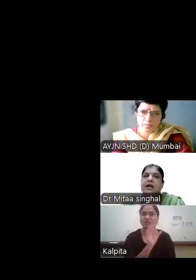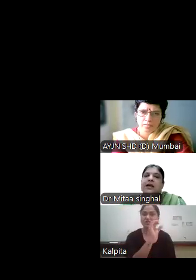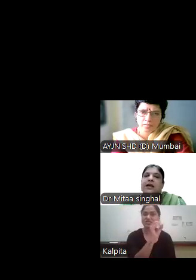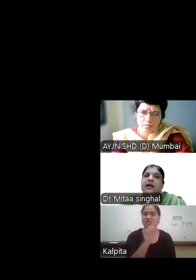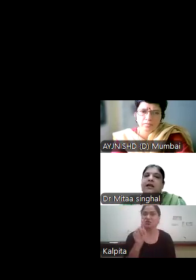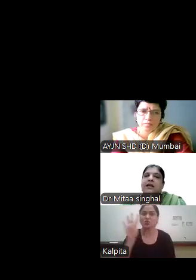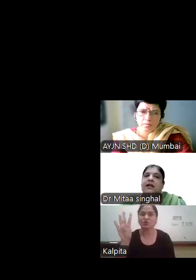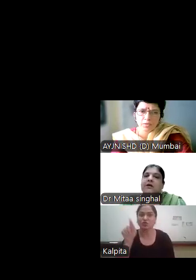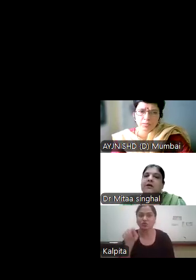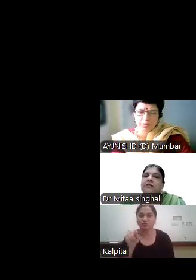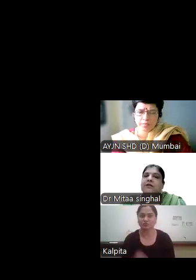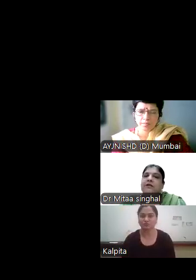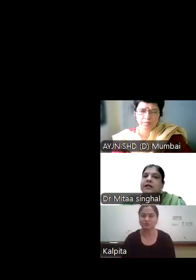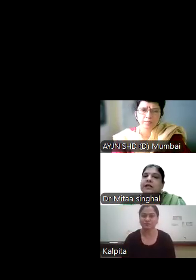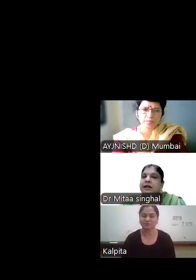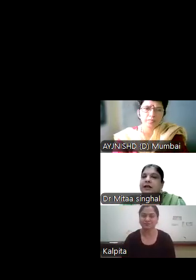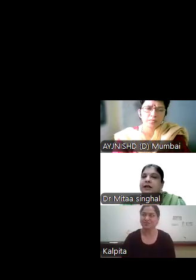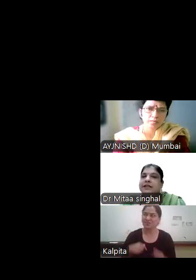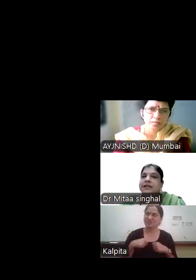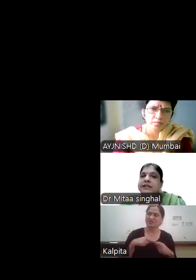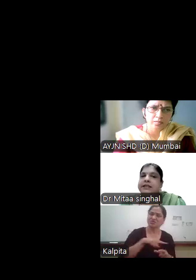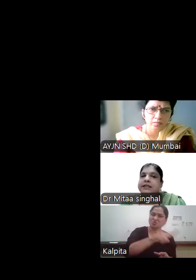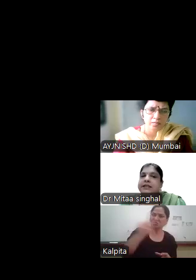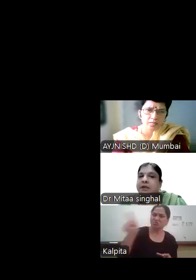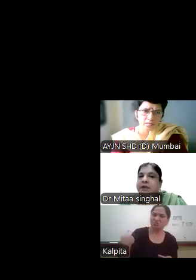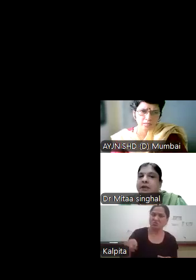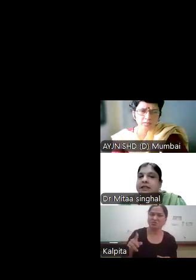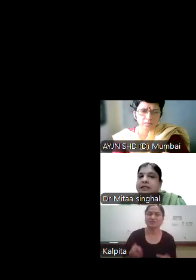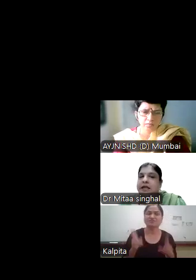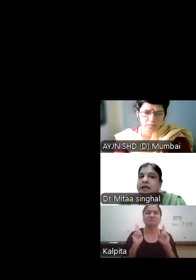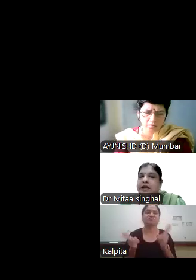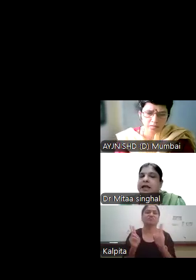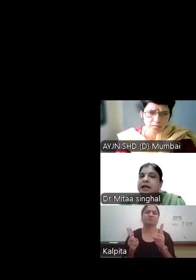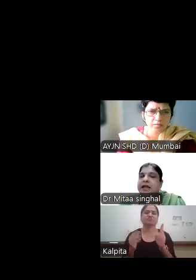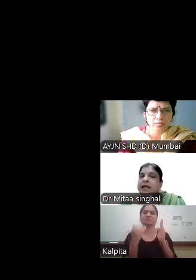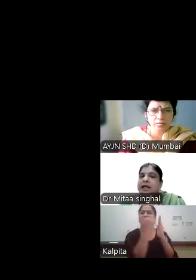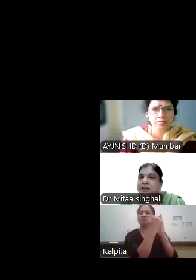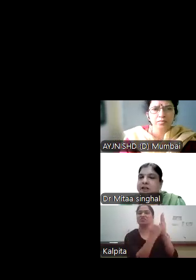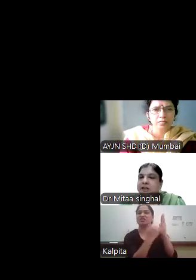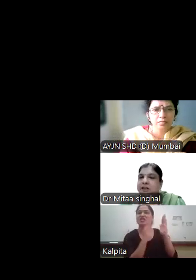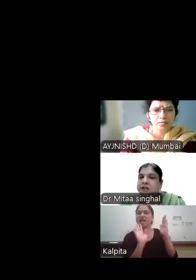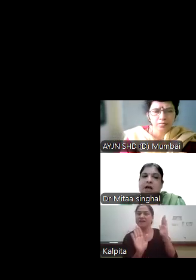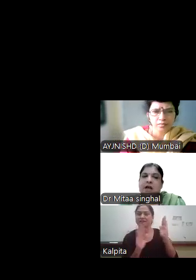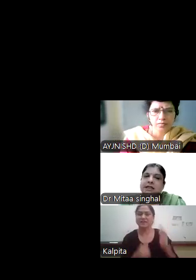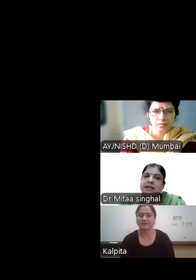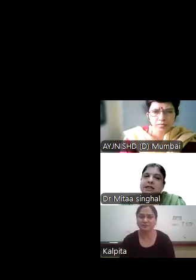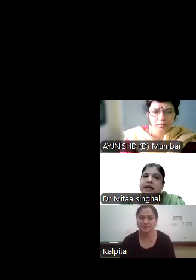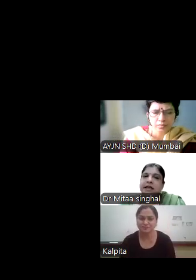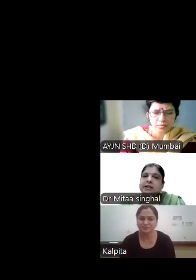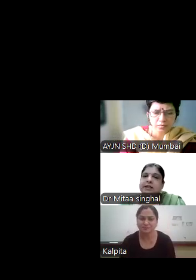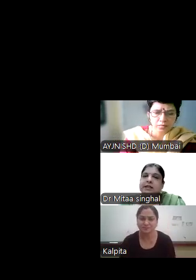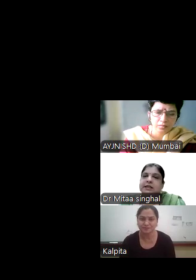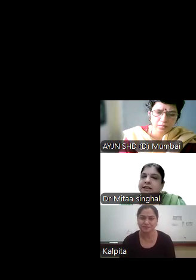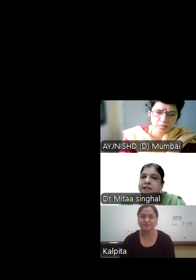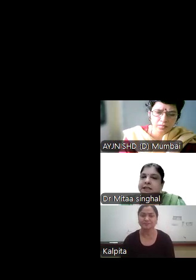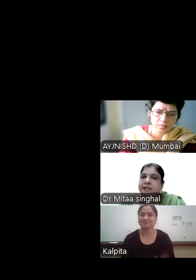into details. And we also have standardized scales like Bailey scales, Denver's developmental schedules. All